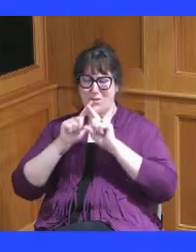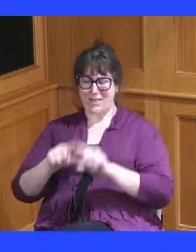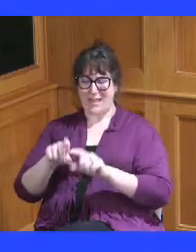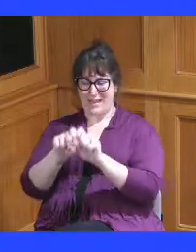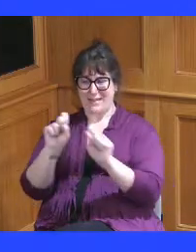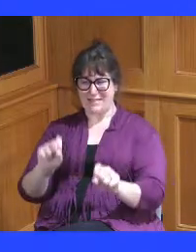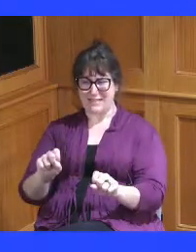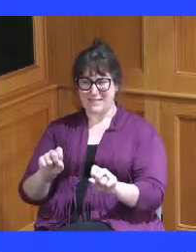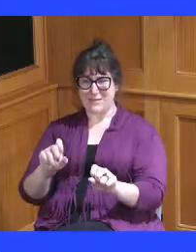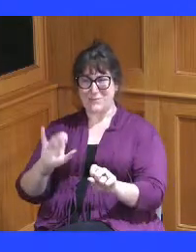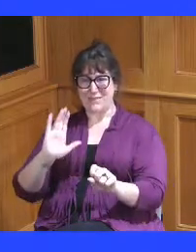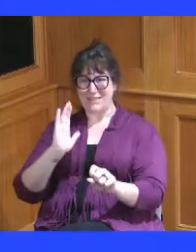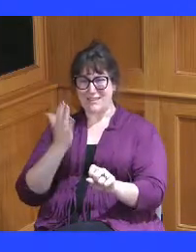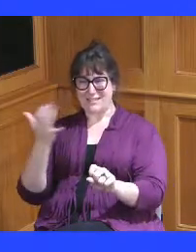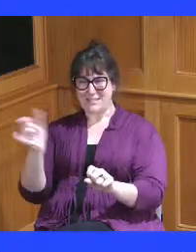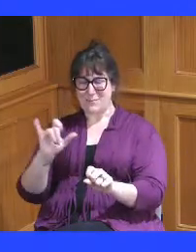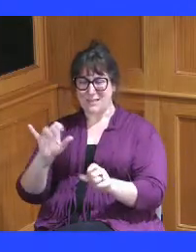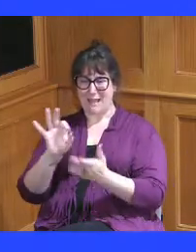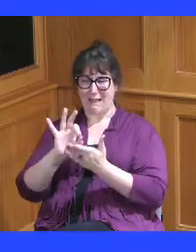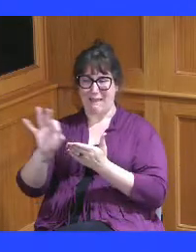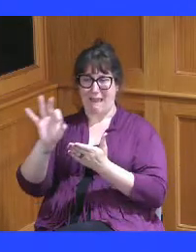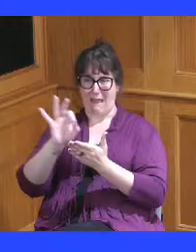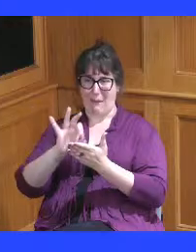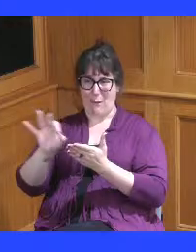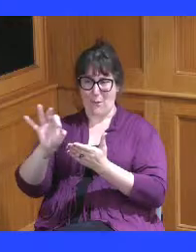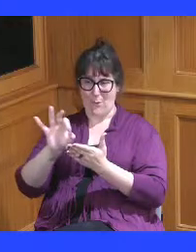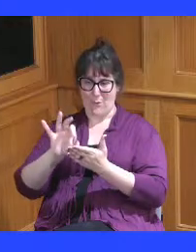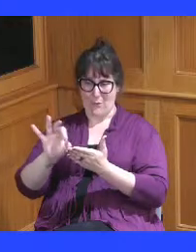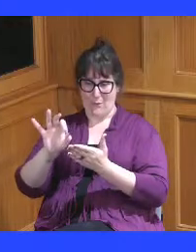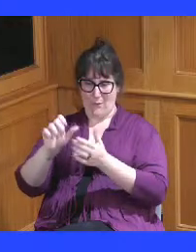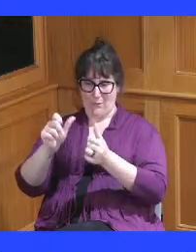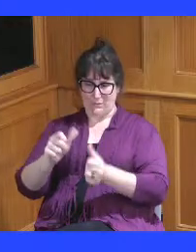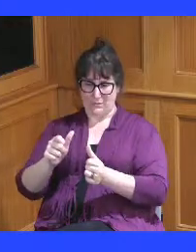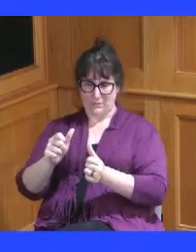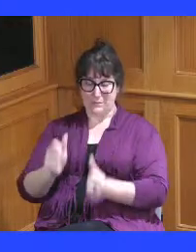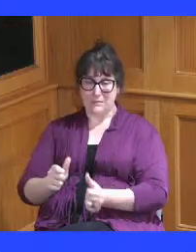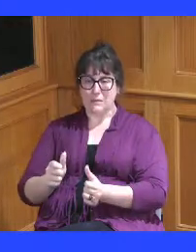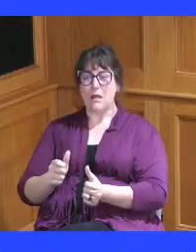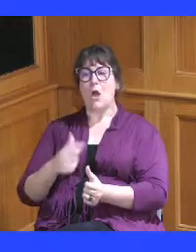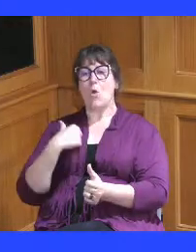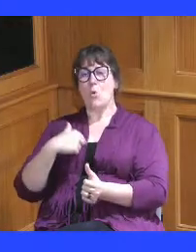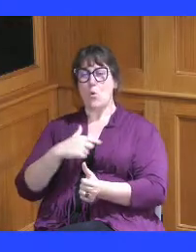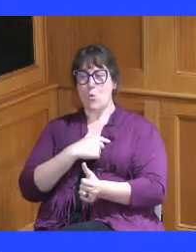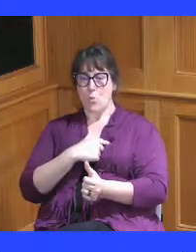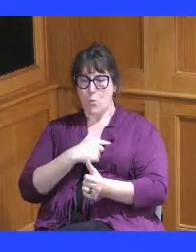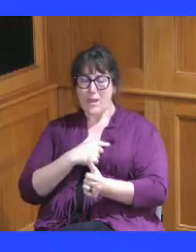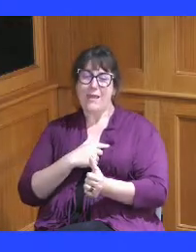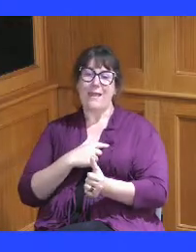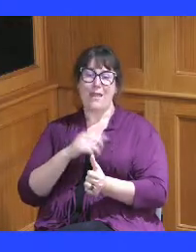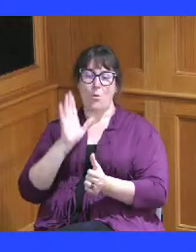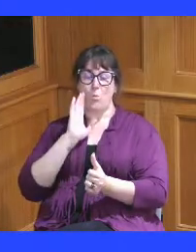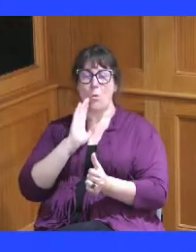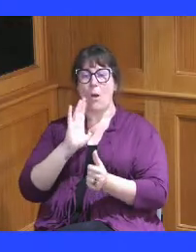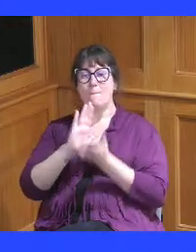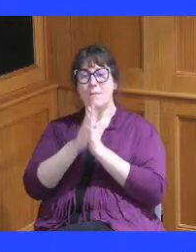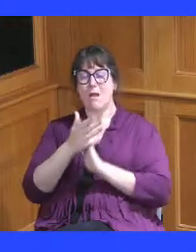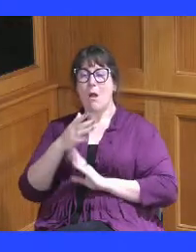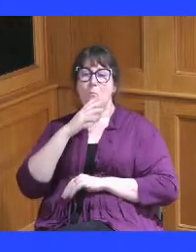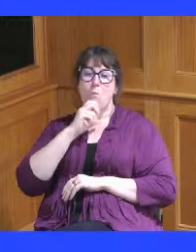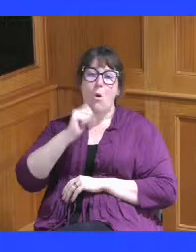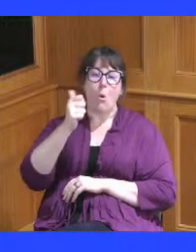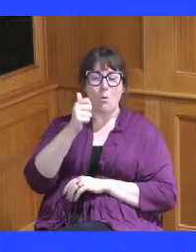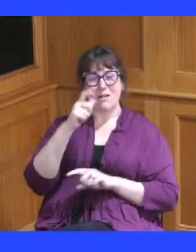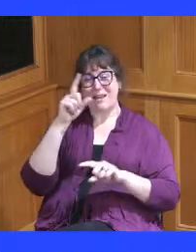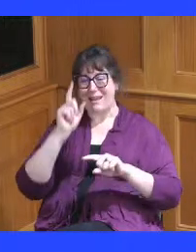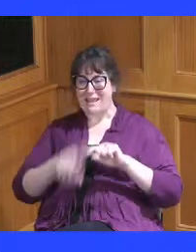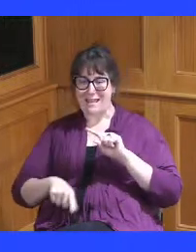to kind of go by a countdown. We age out of certain programs or don't meet certain eligibility requirements, which make it